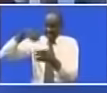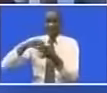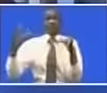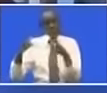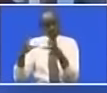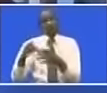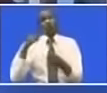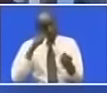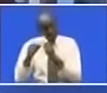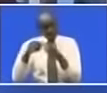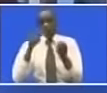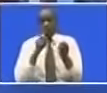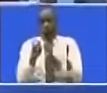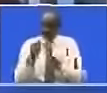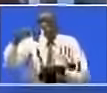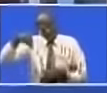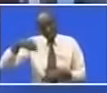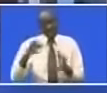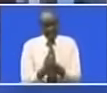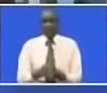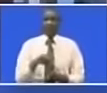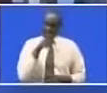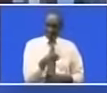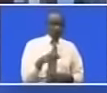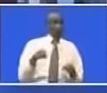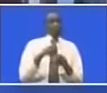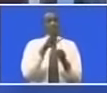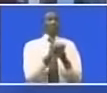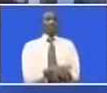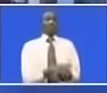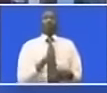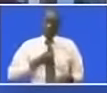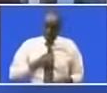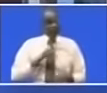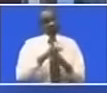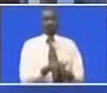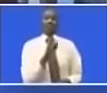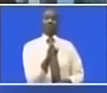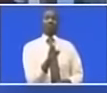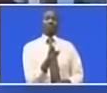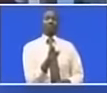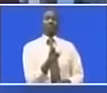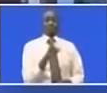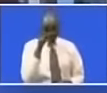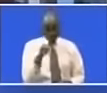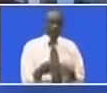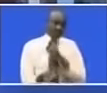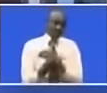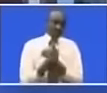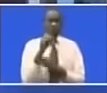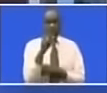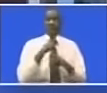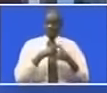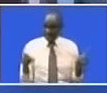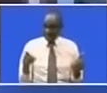And in many cases, it is simply intimidating to women. So that is part of the explanation for that.